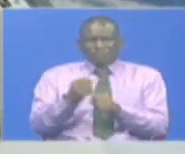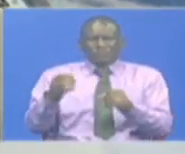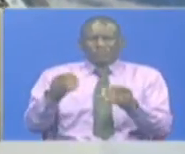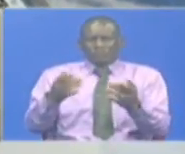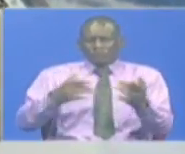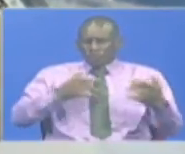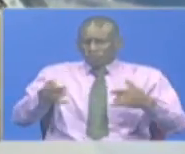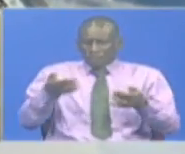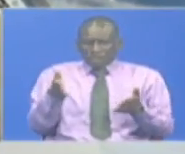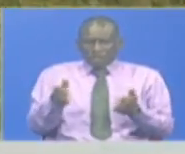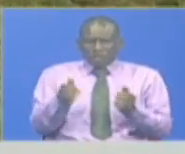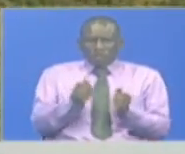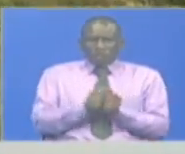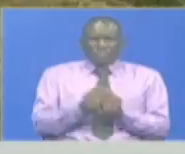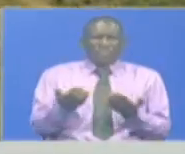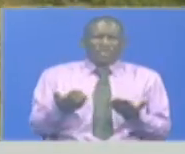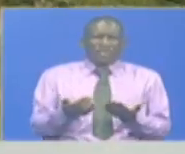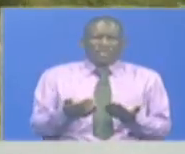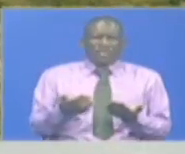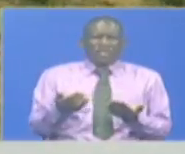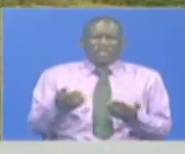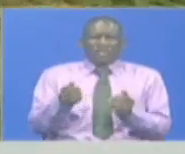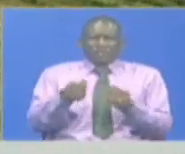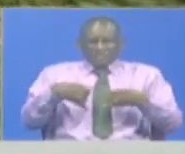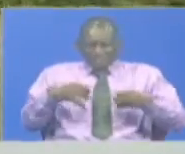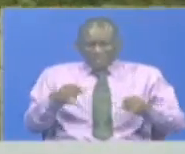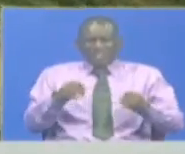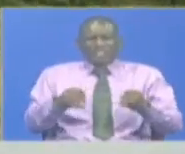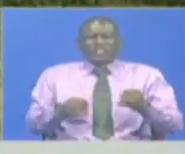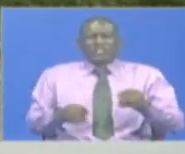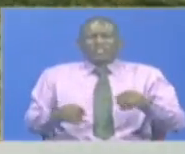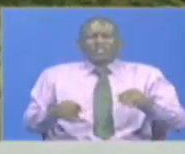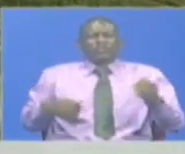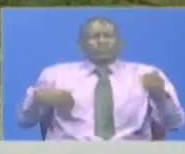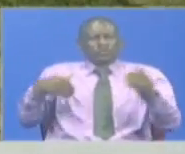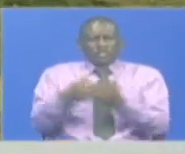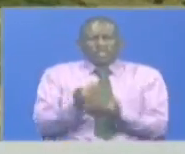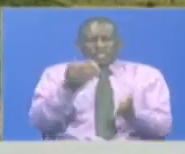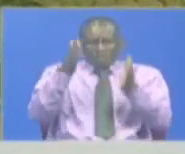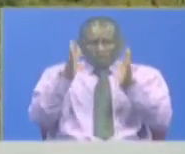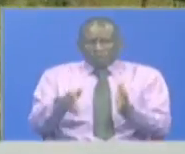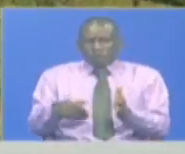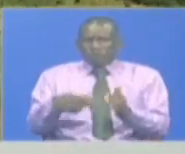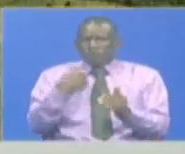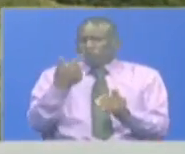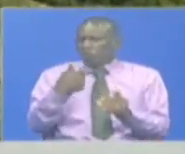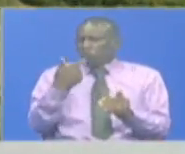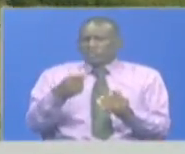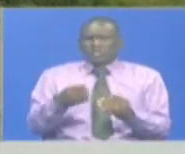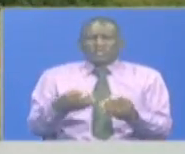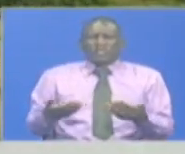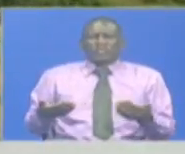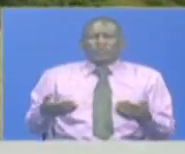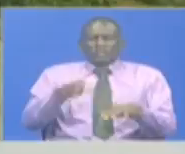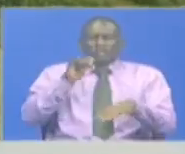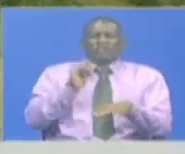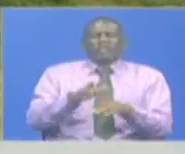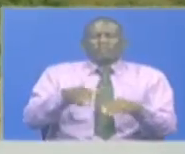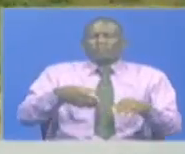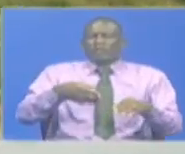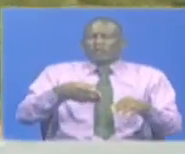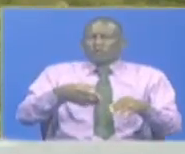the downturn in tourism that's affecting everyone, I think it's the best use of time and resources that we do